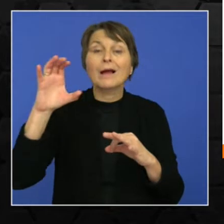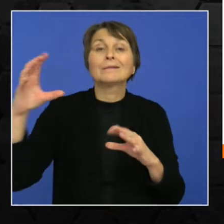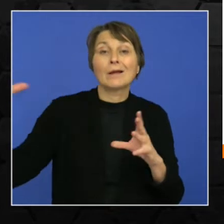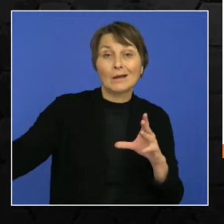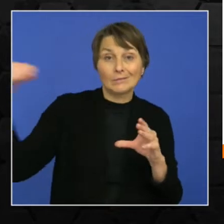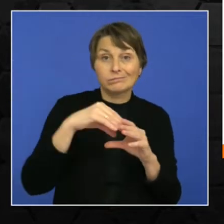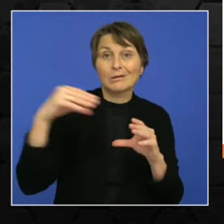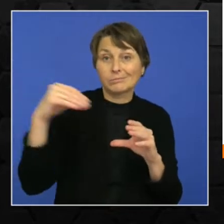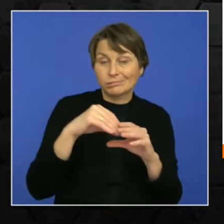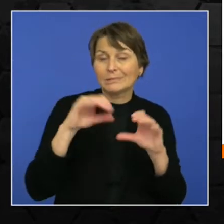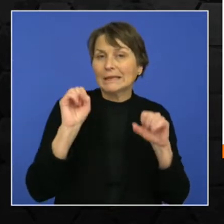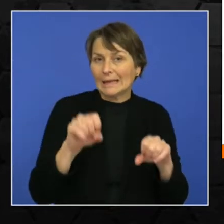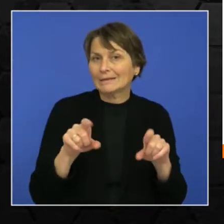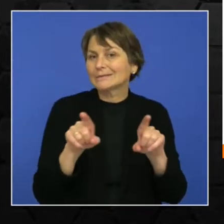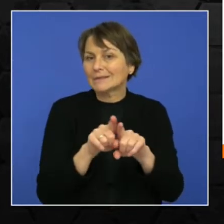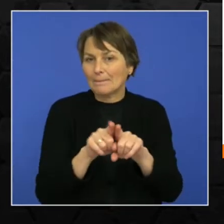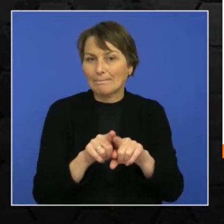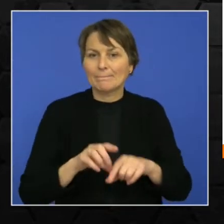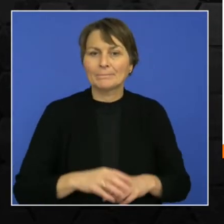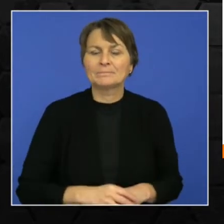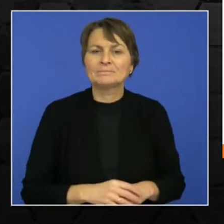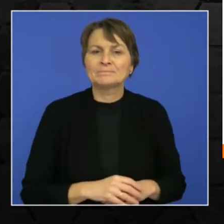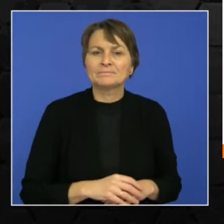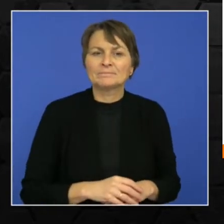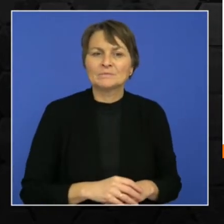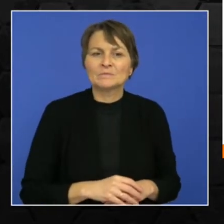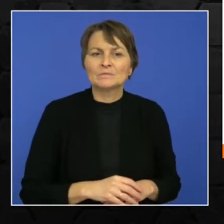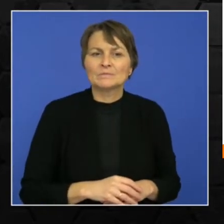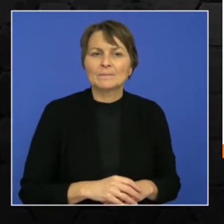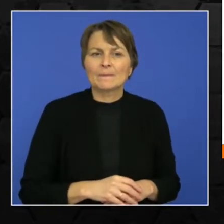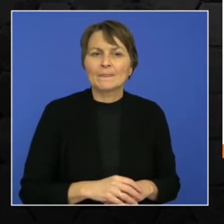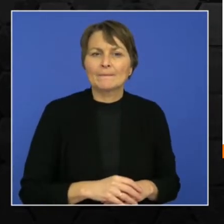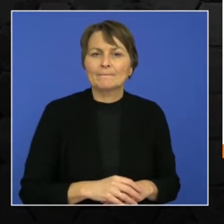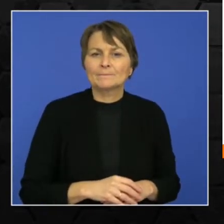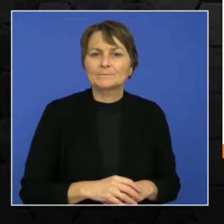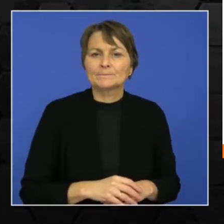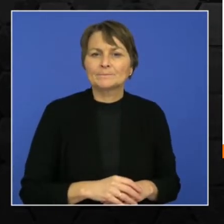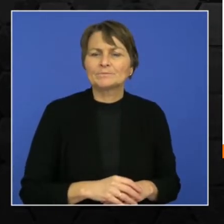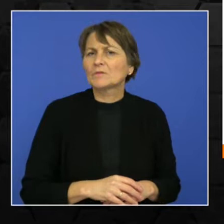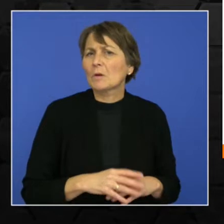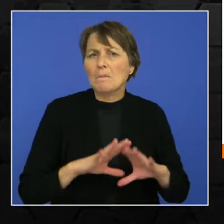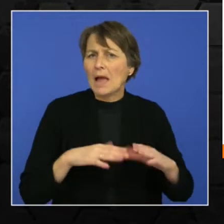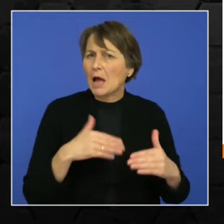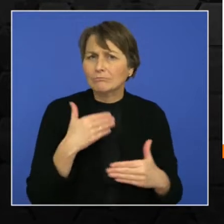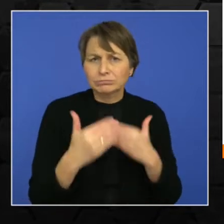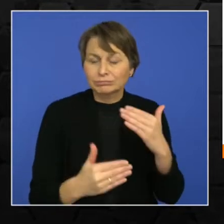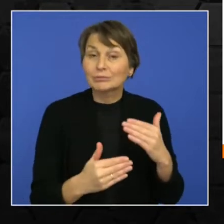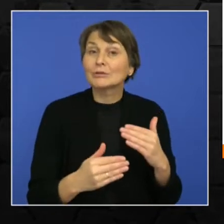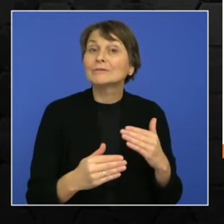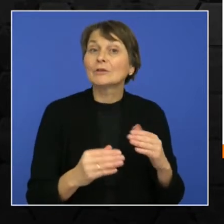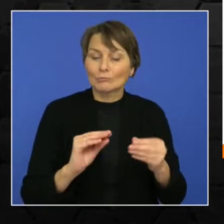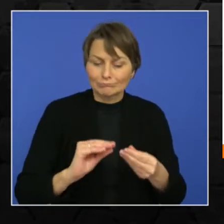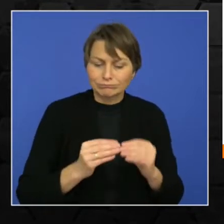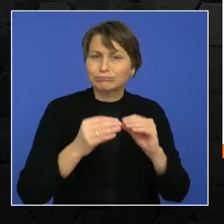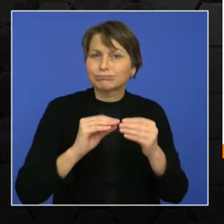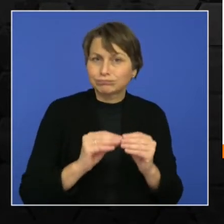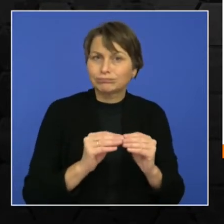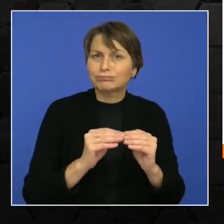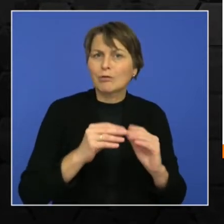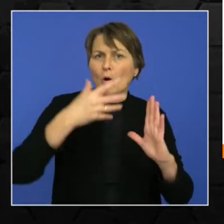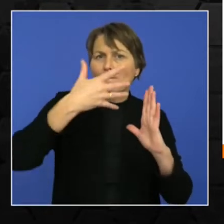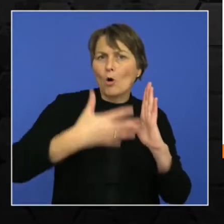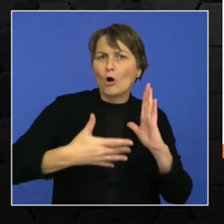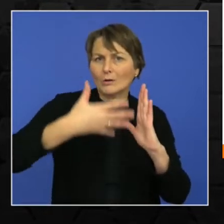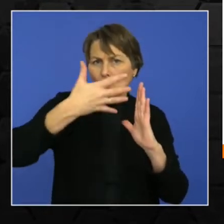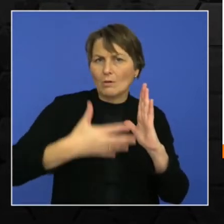like working on over it, so we can give a like a on that end. So how it works is simple. You have to create a model, just optimize it. Why I'm giving you this kind